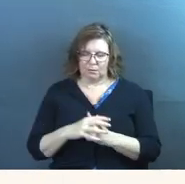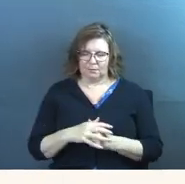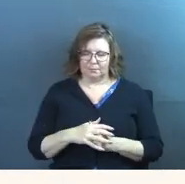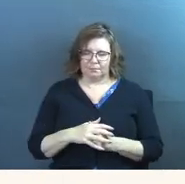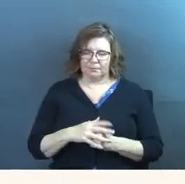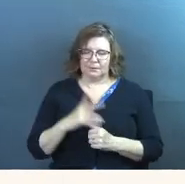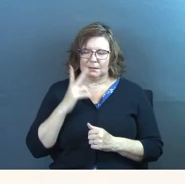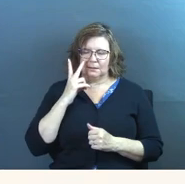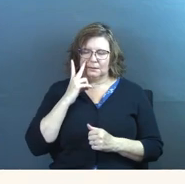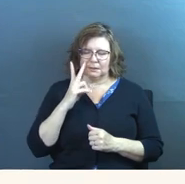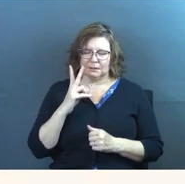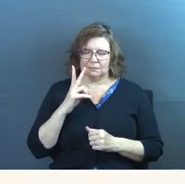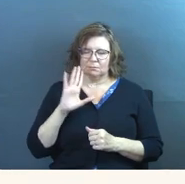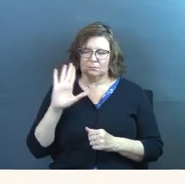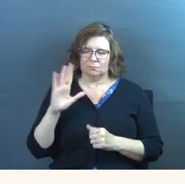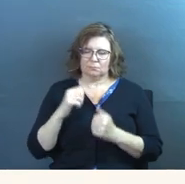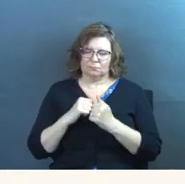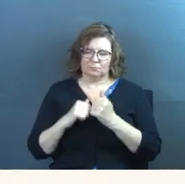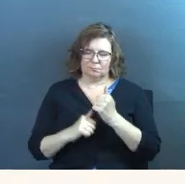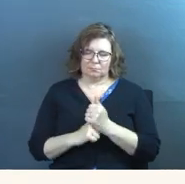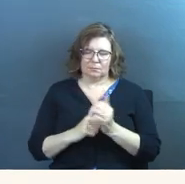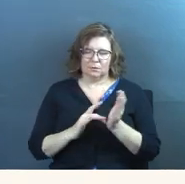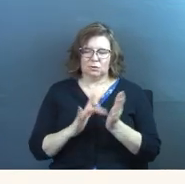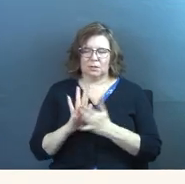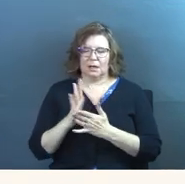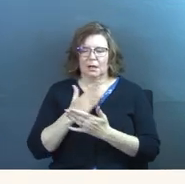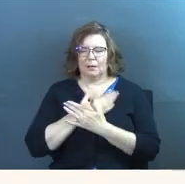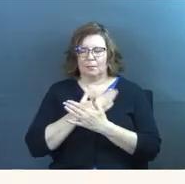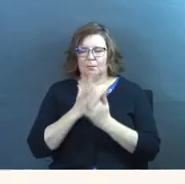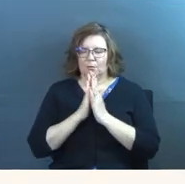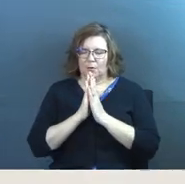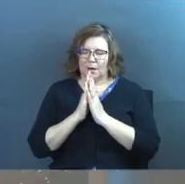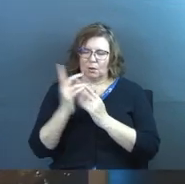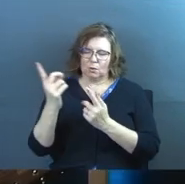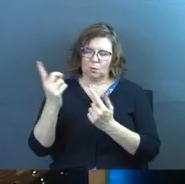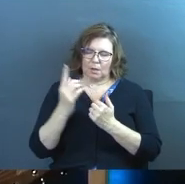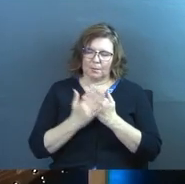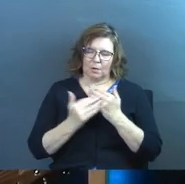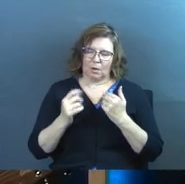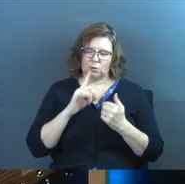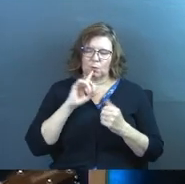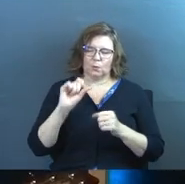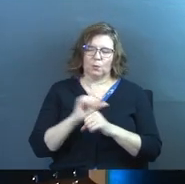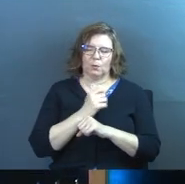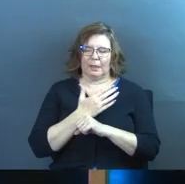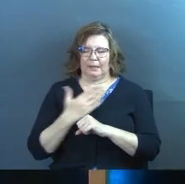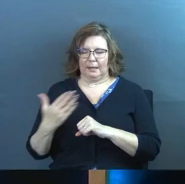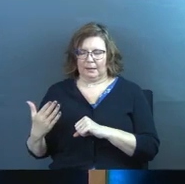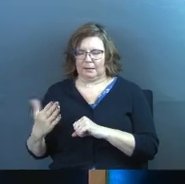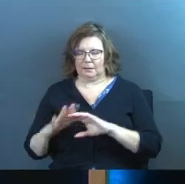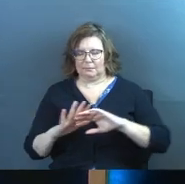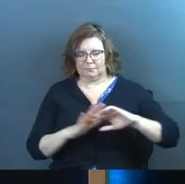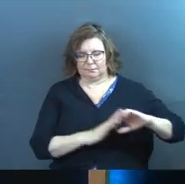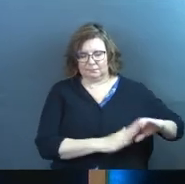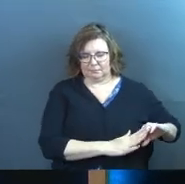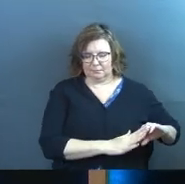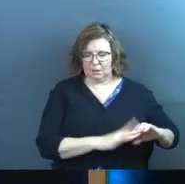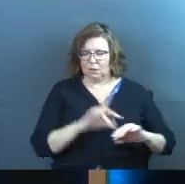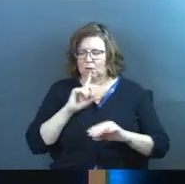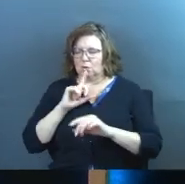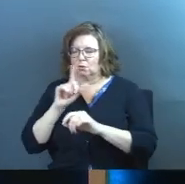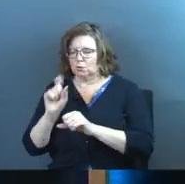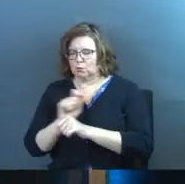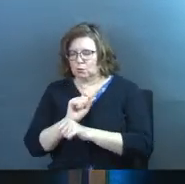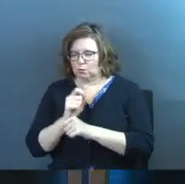foundation for our life. So Jesus, I pray that you would come and you would call us to the real thing today. True